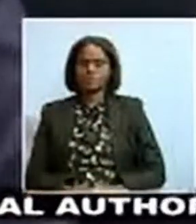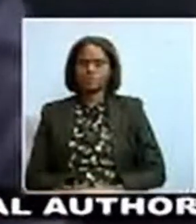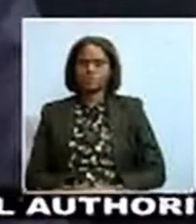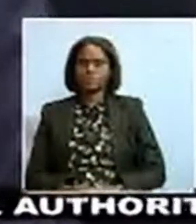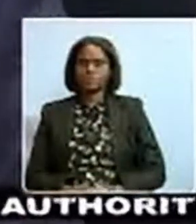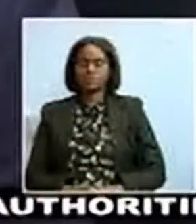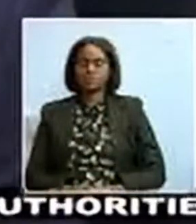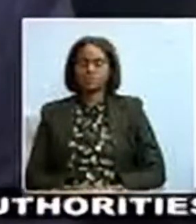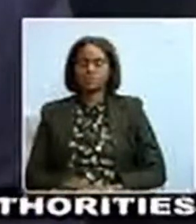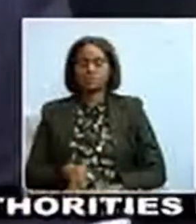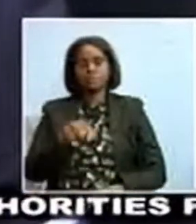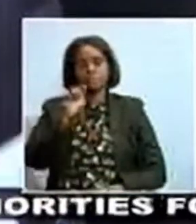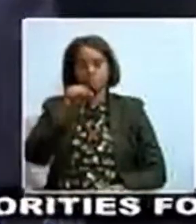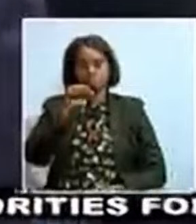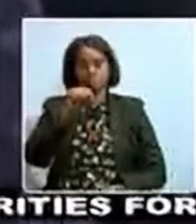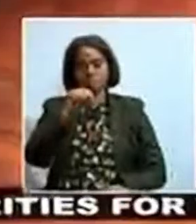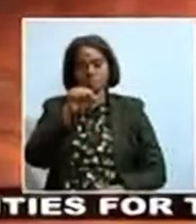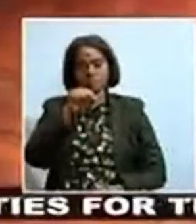Yeah, put on.